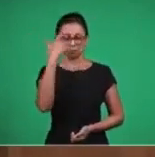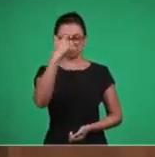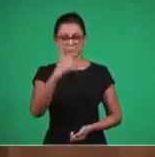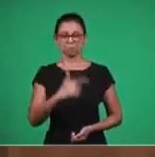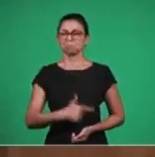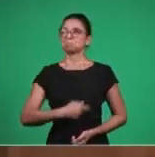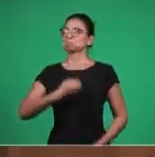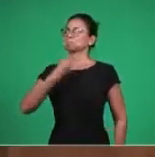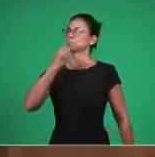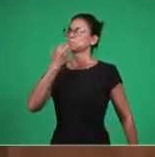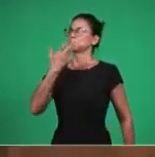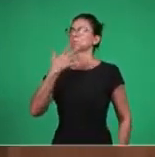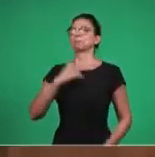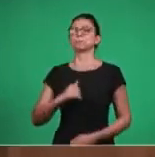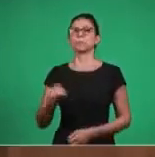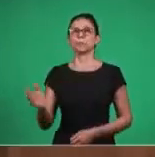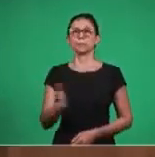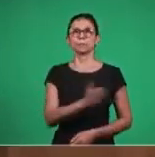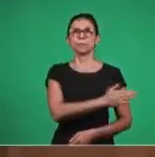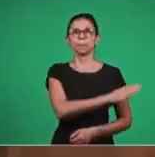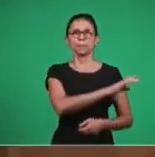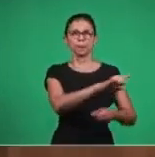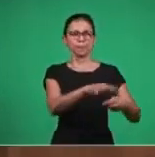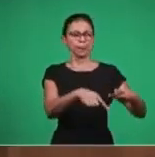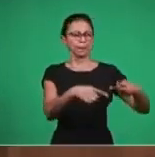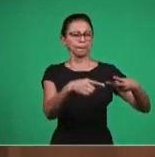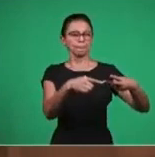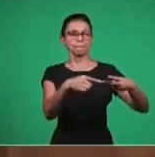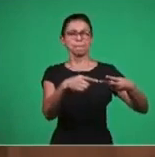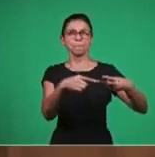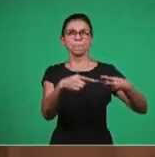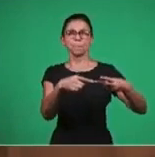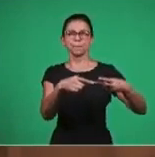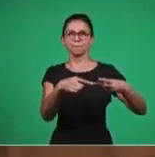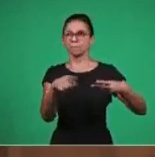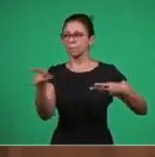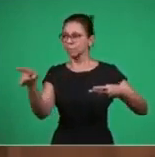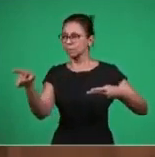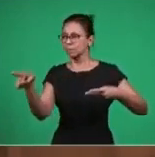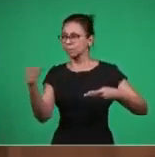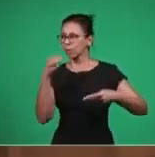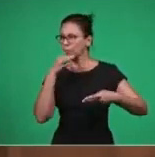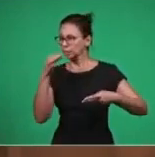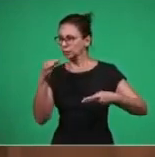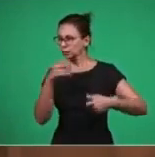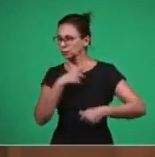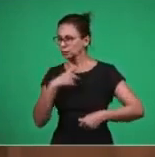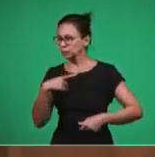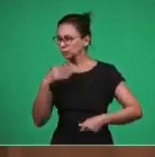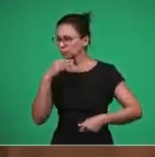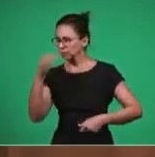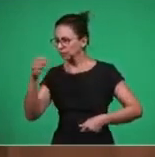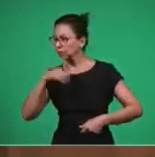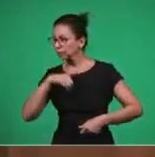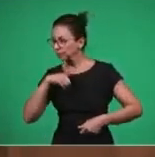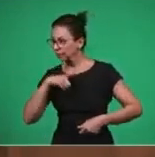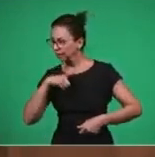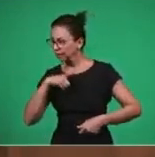Very polite person. So now let's go to the second one. Is that anything else that the pastor wants to say?